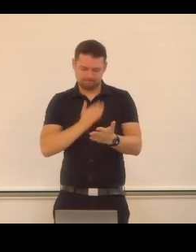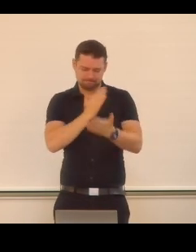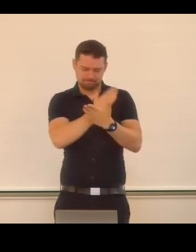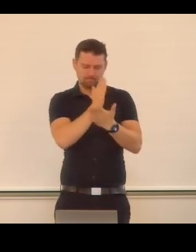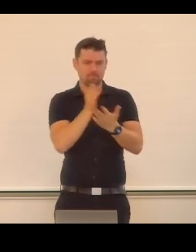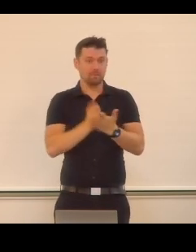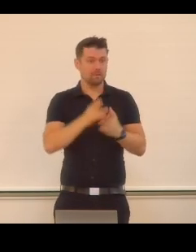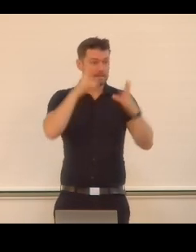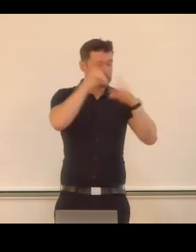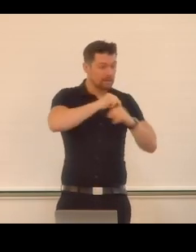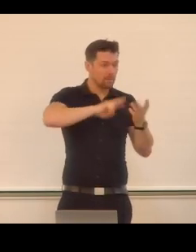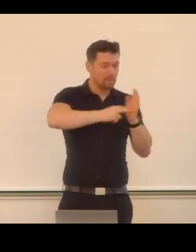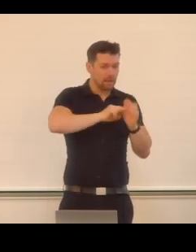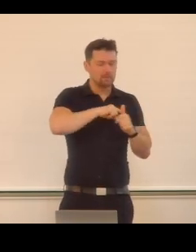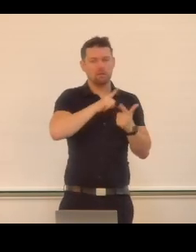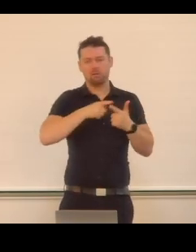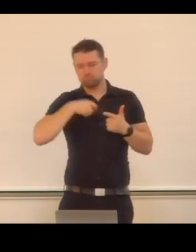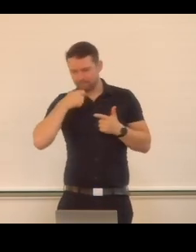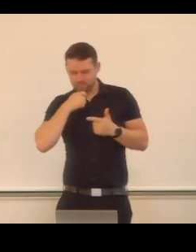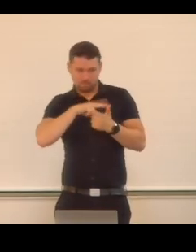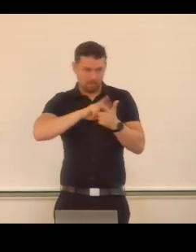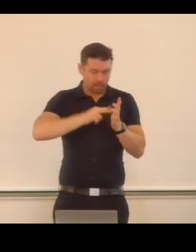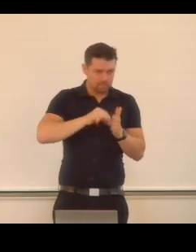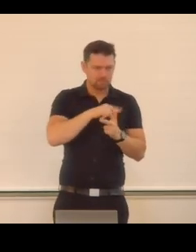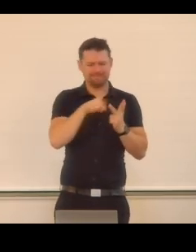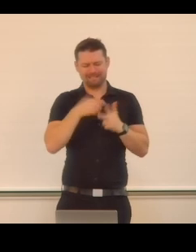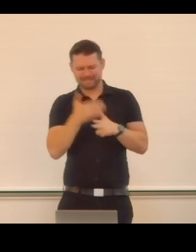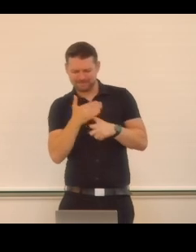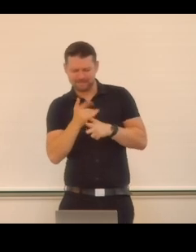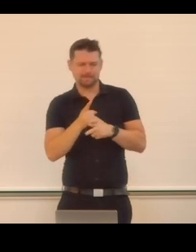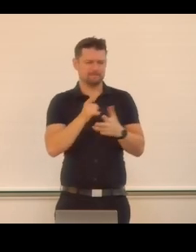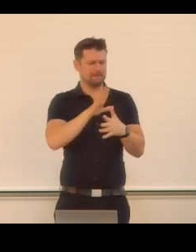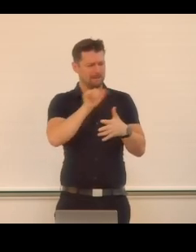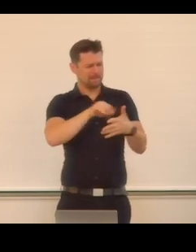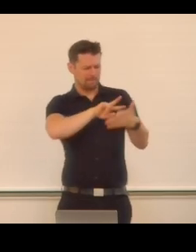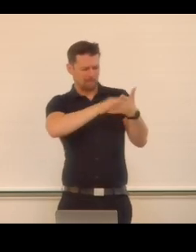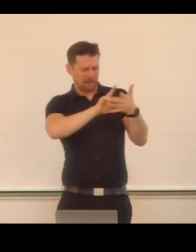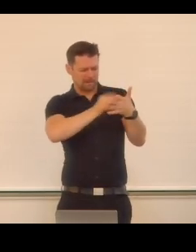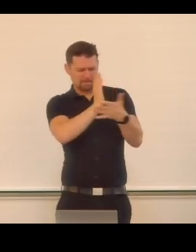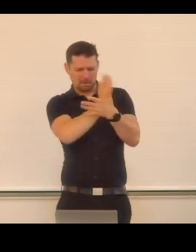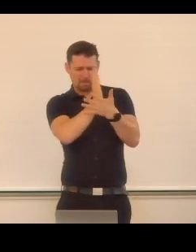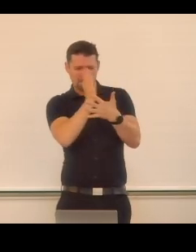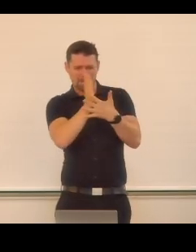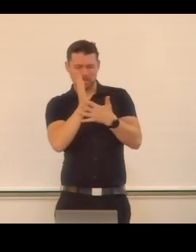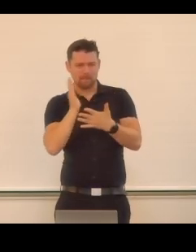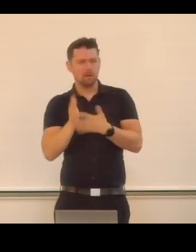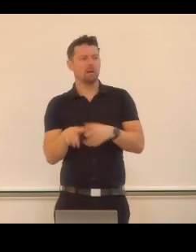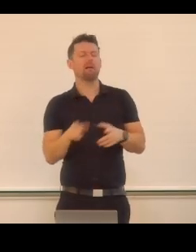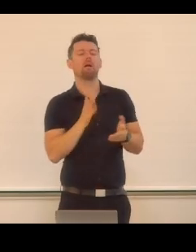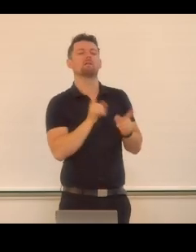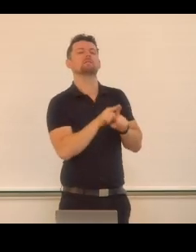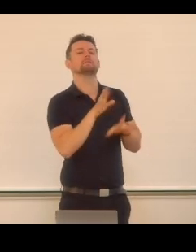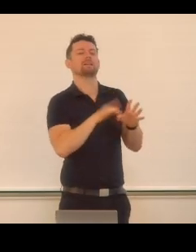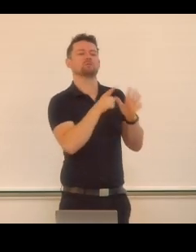is planned, your breakfast, all the meals, all the activities are planned on the timeline. So it's very ISS-like in the way